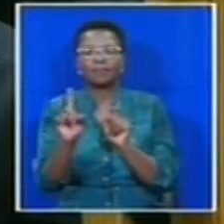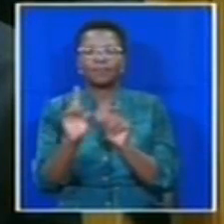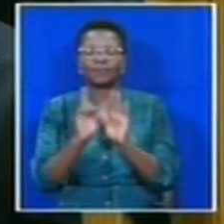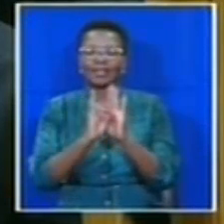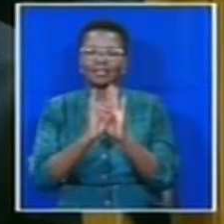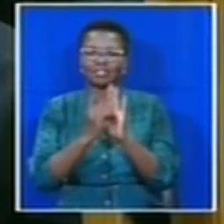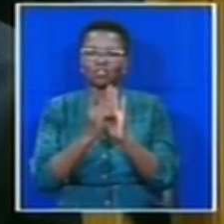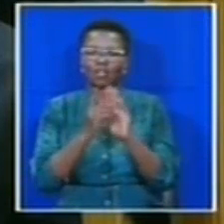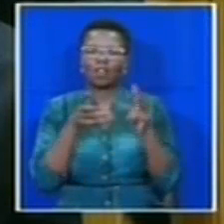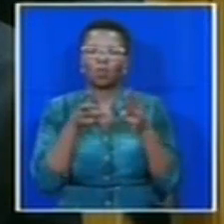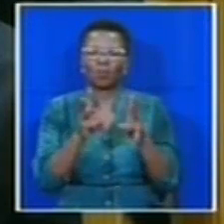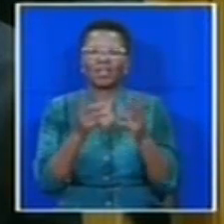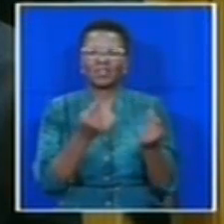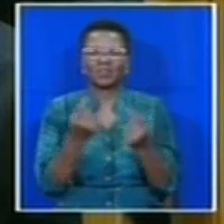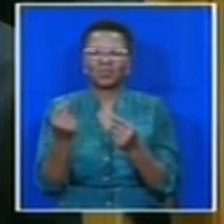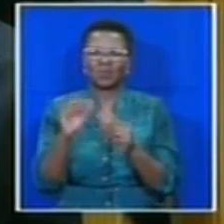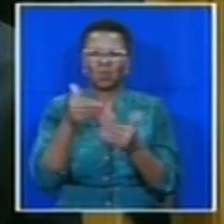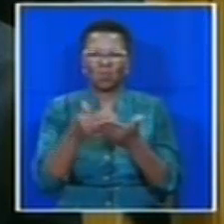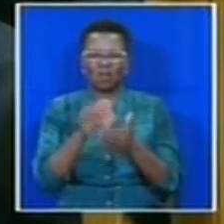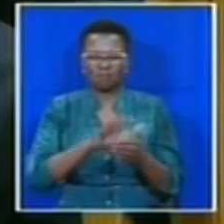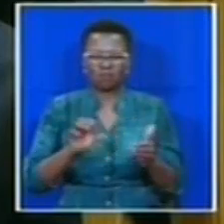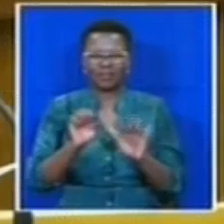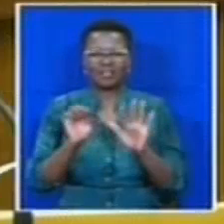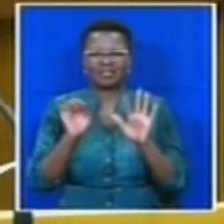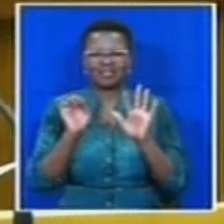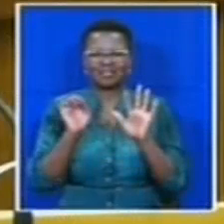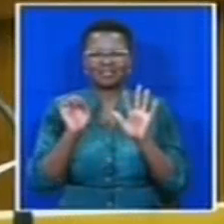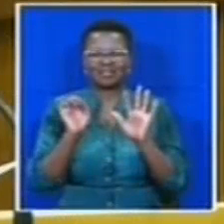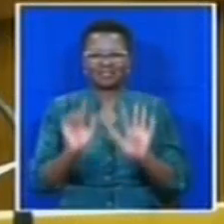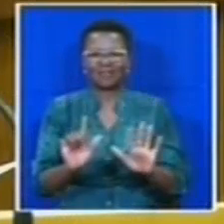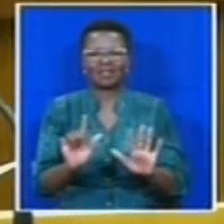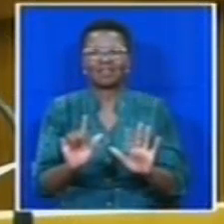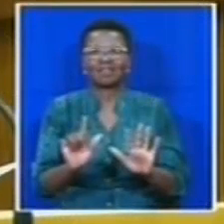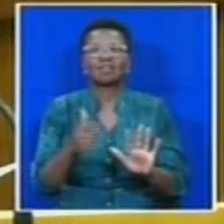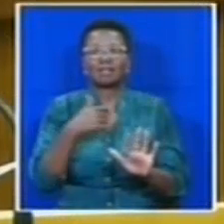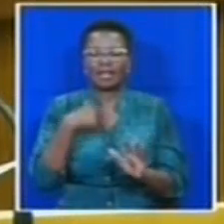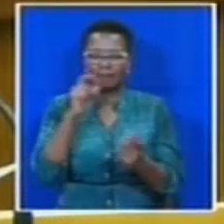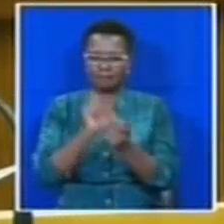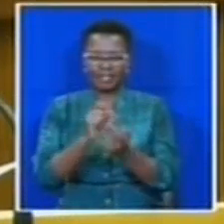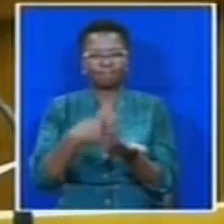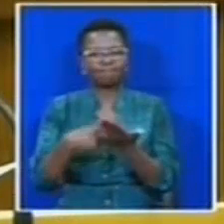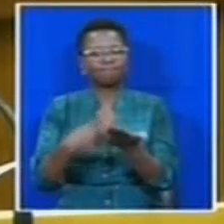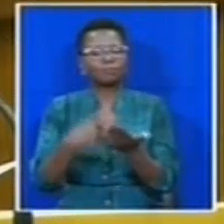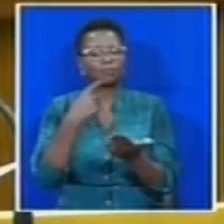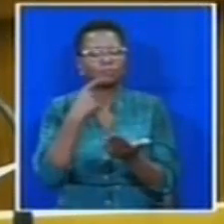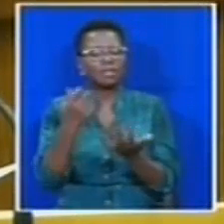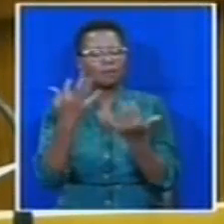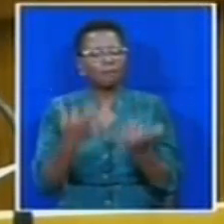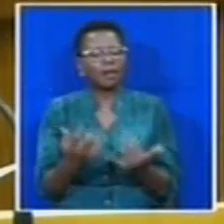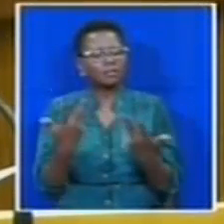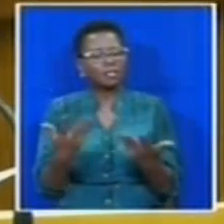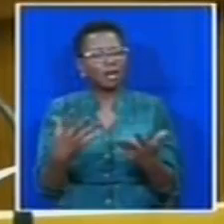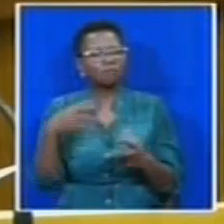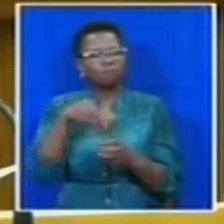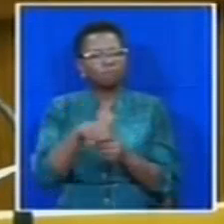mechanisms, with 7 of the 9 provinces, and have consulted them on their finances, shared our macroeconomic